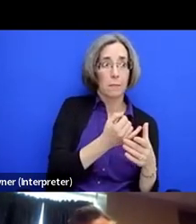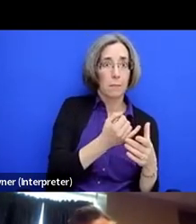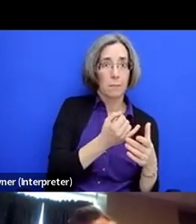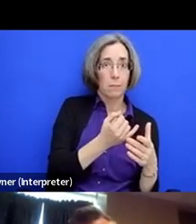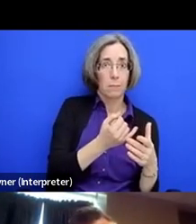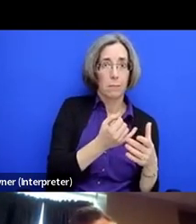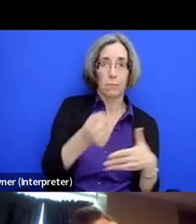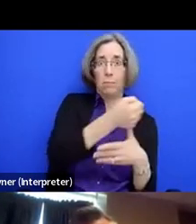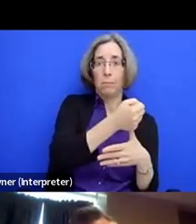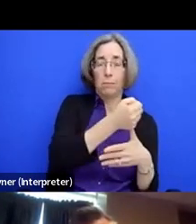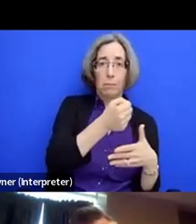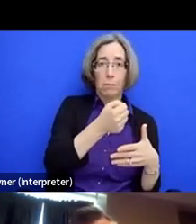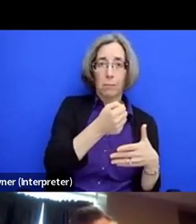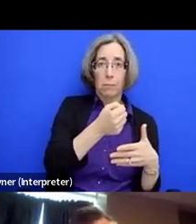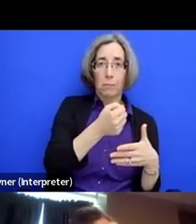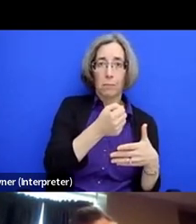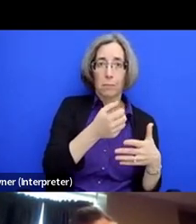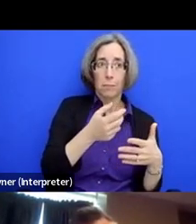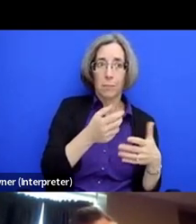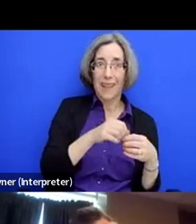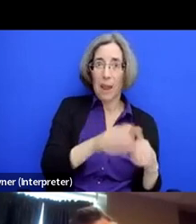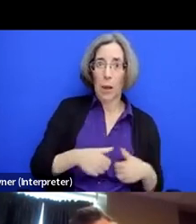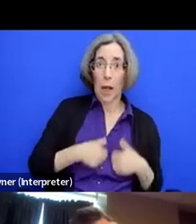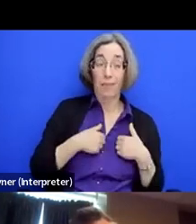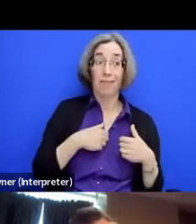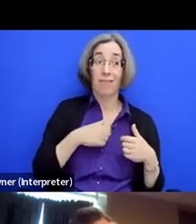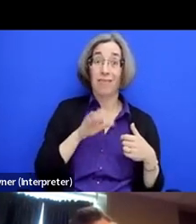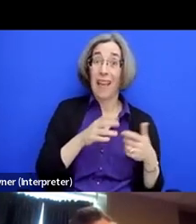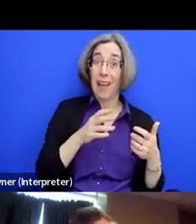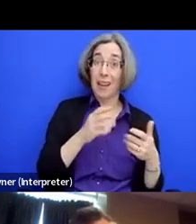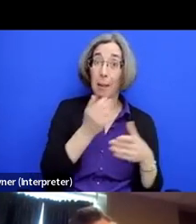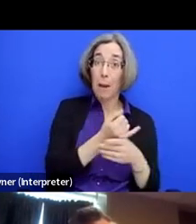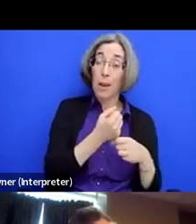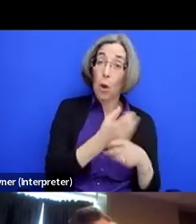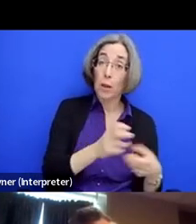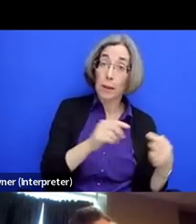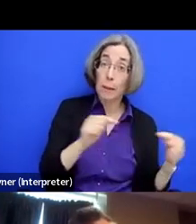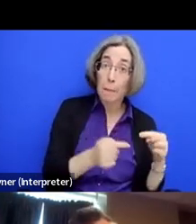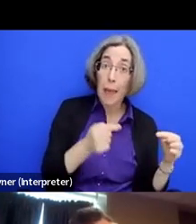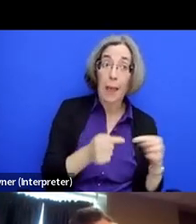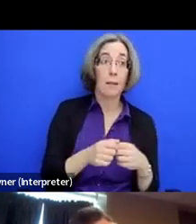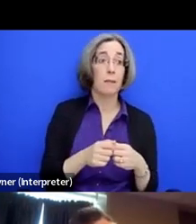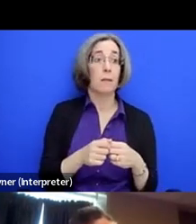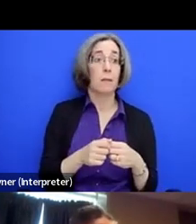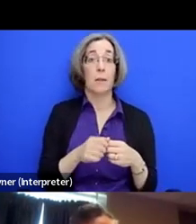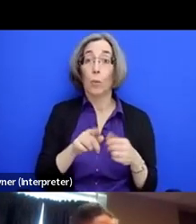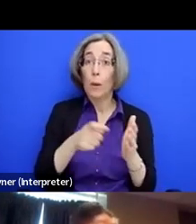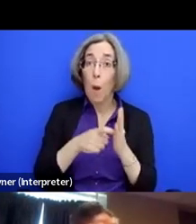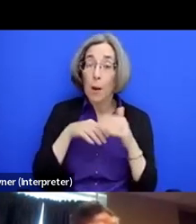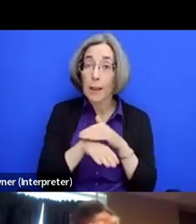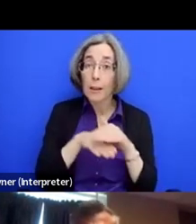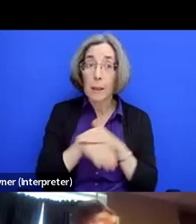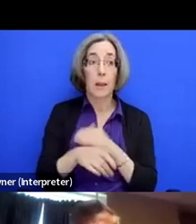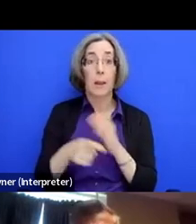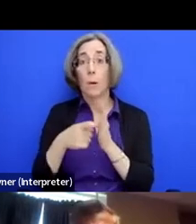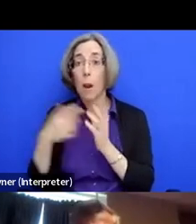If it involves pain, if you have accommodations, if you have accessibility, these are all issues that impact how you